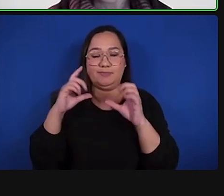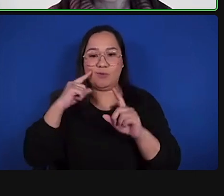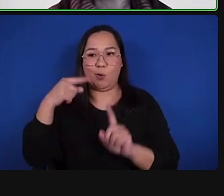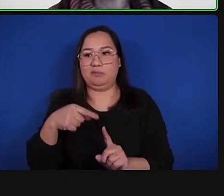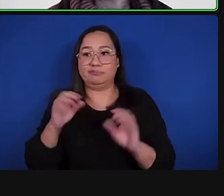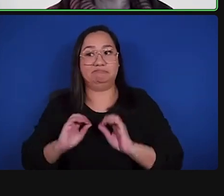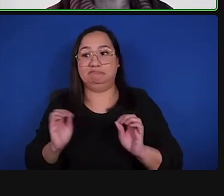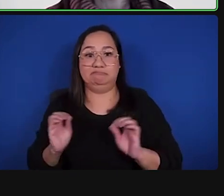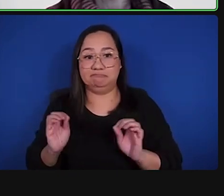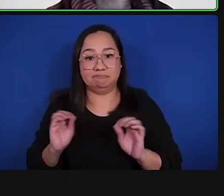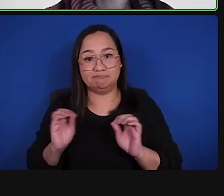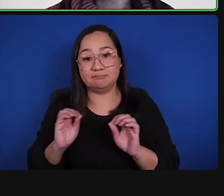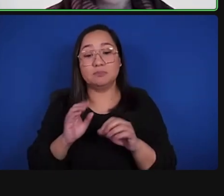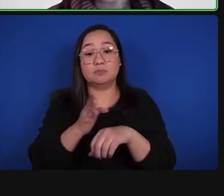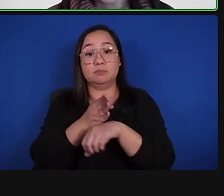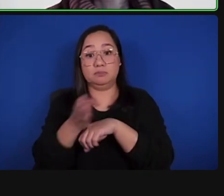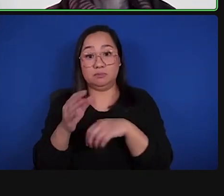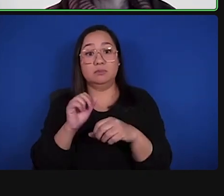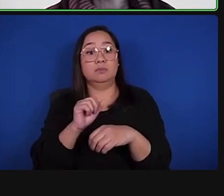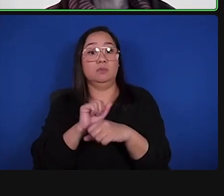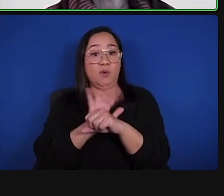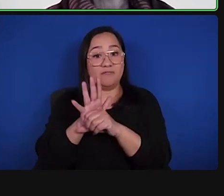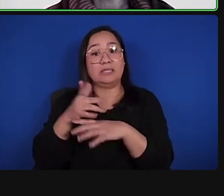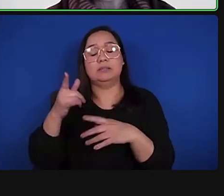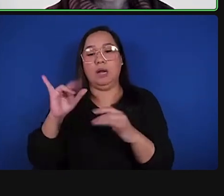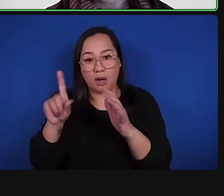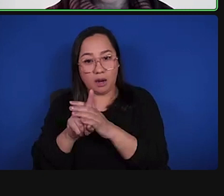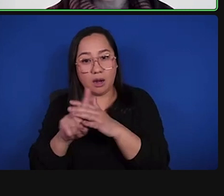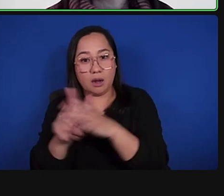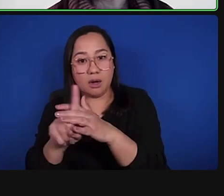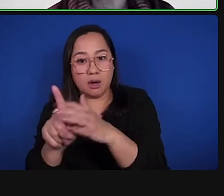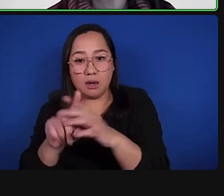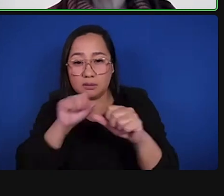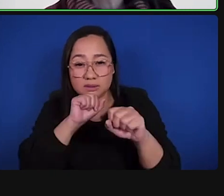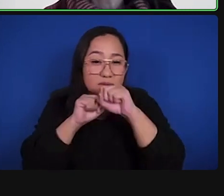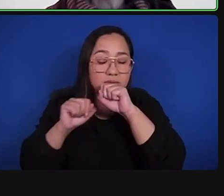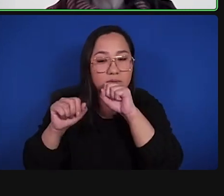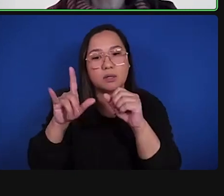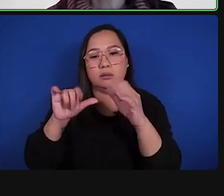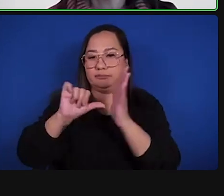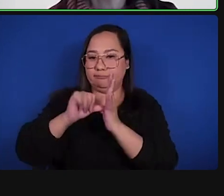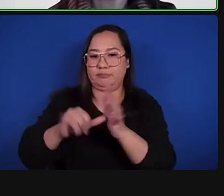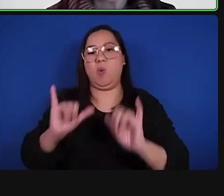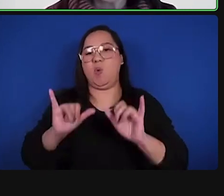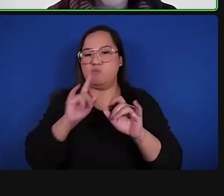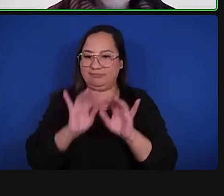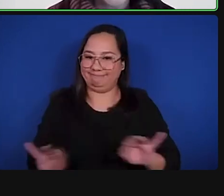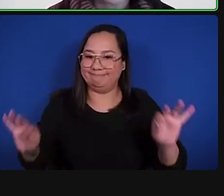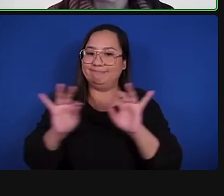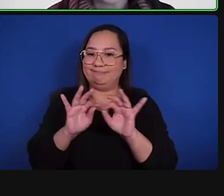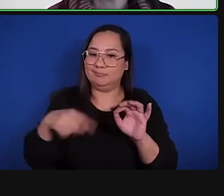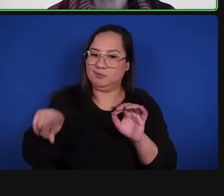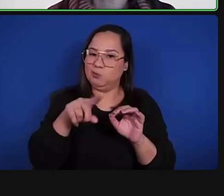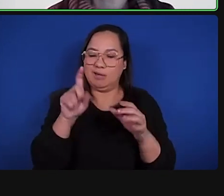challenges that has made it crucial that you make certifications a priority. These are the 3 related to